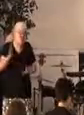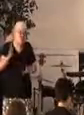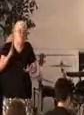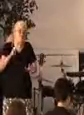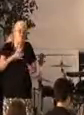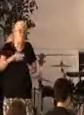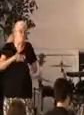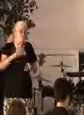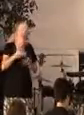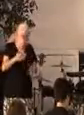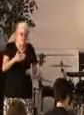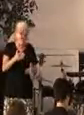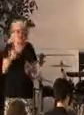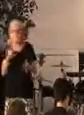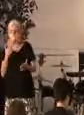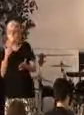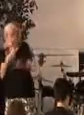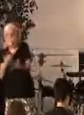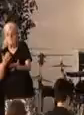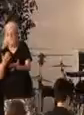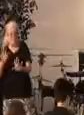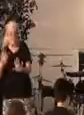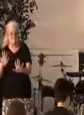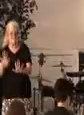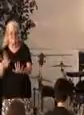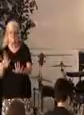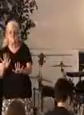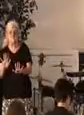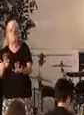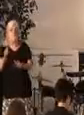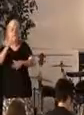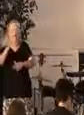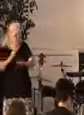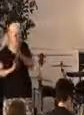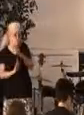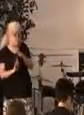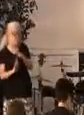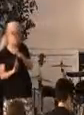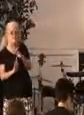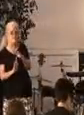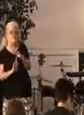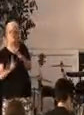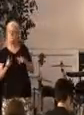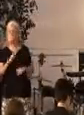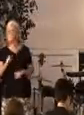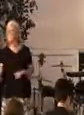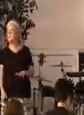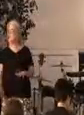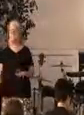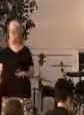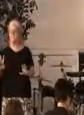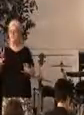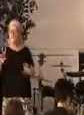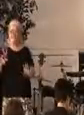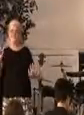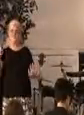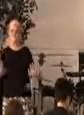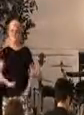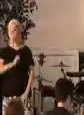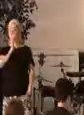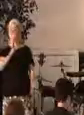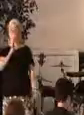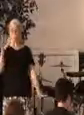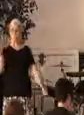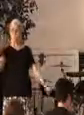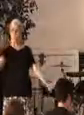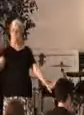kind, that we will be good and meek and humble. Lord, there's no room for pride here. We